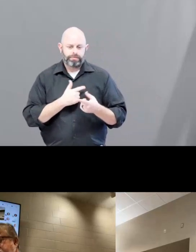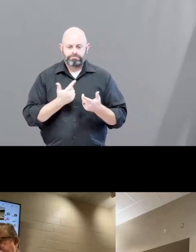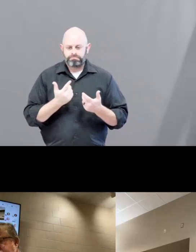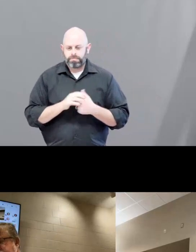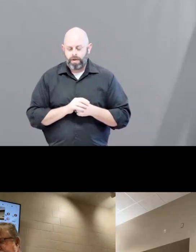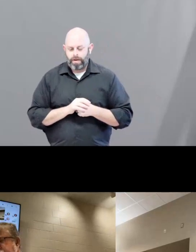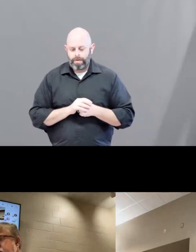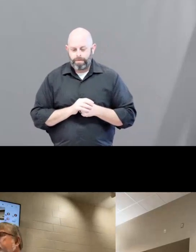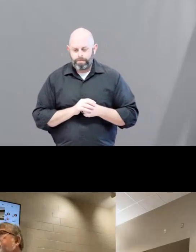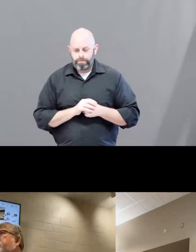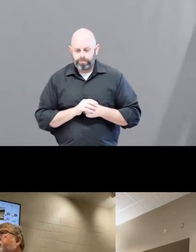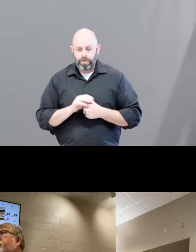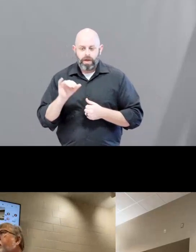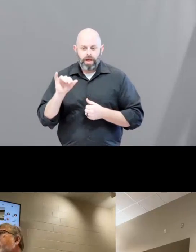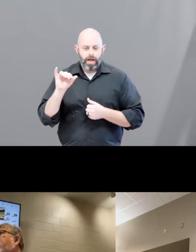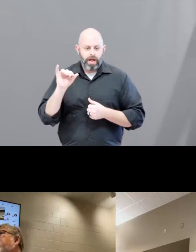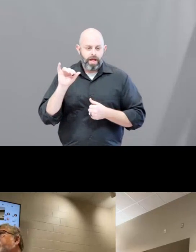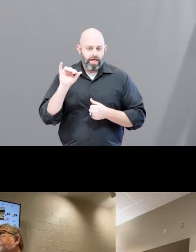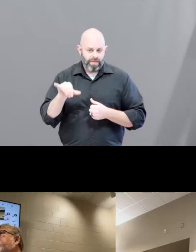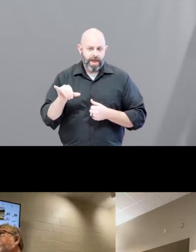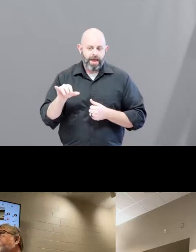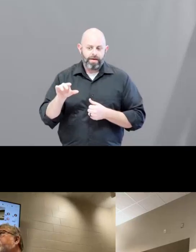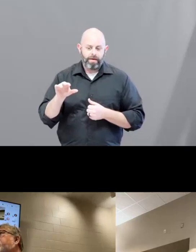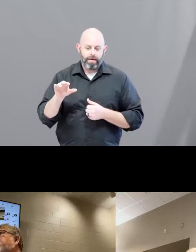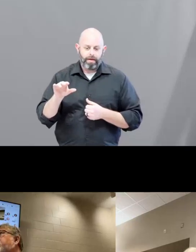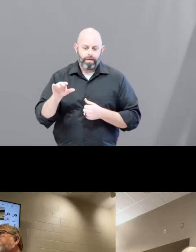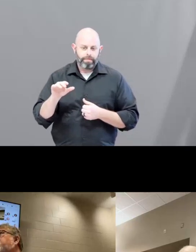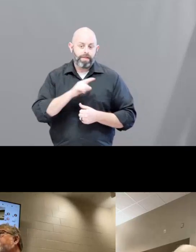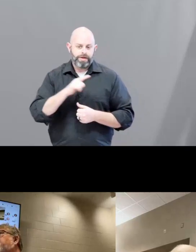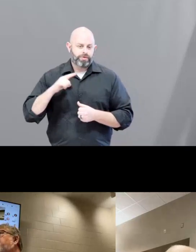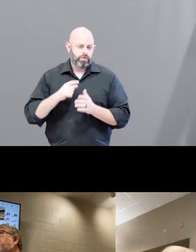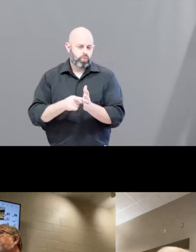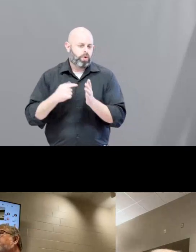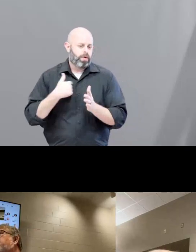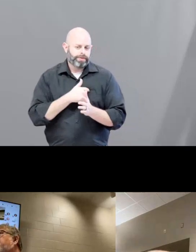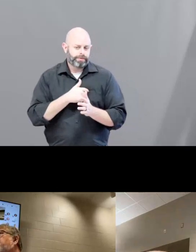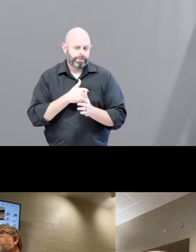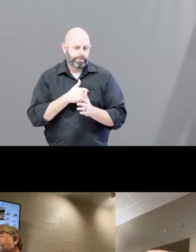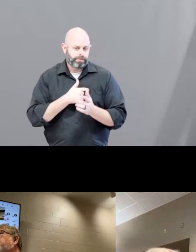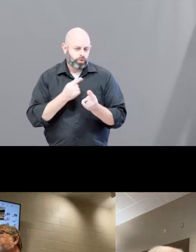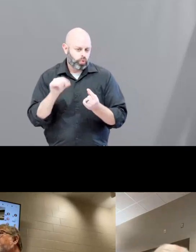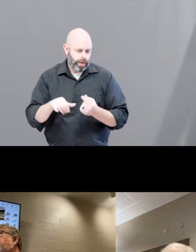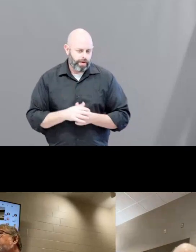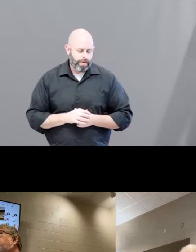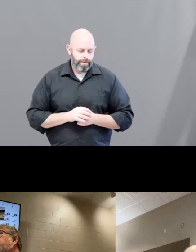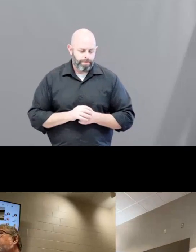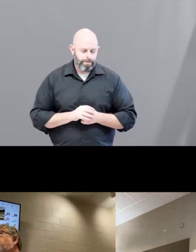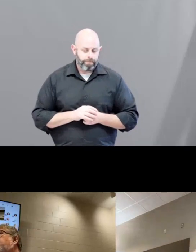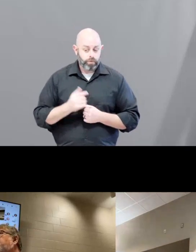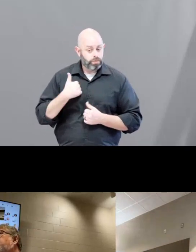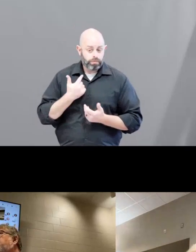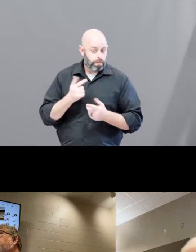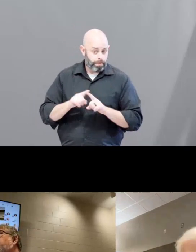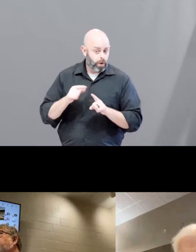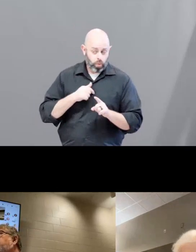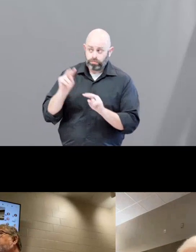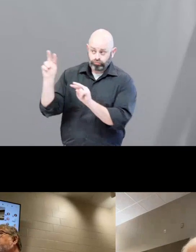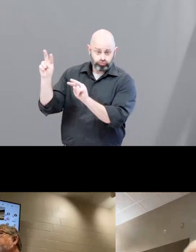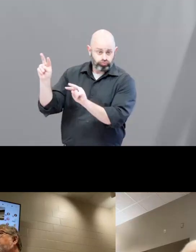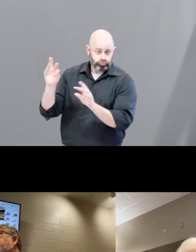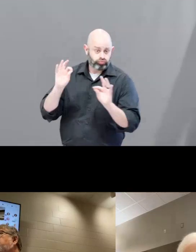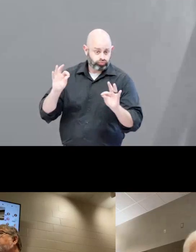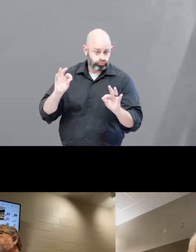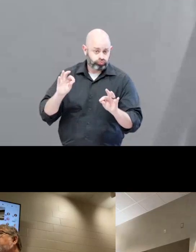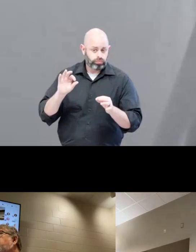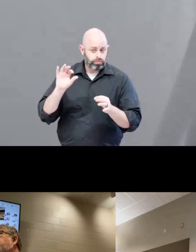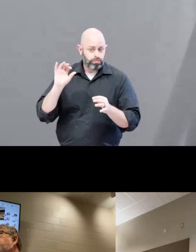state. And that was pretty much prescribed by the legislation. So we're looking forward to that